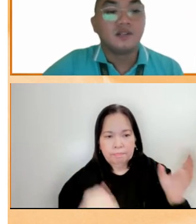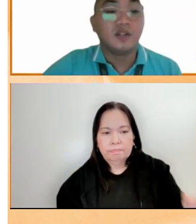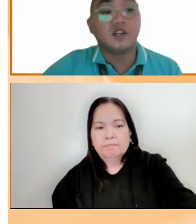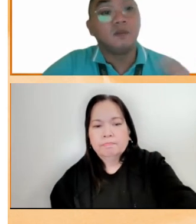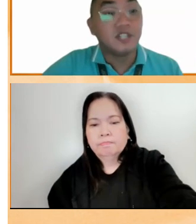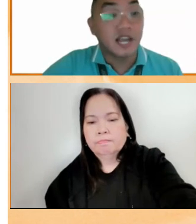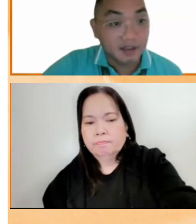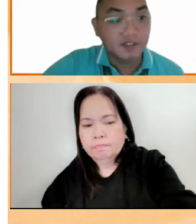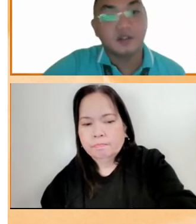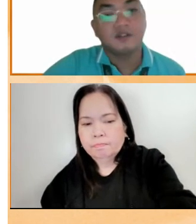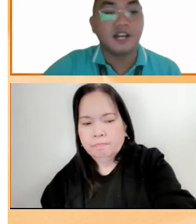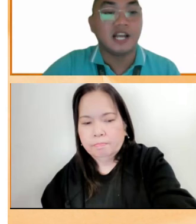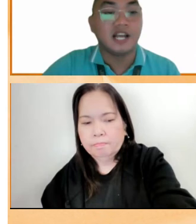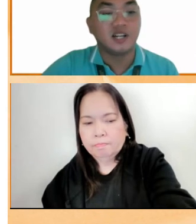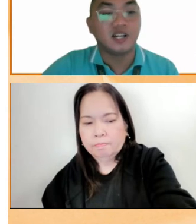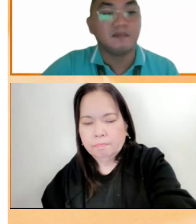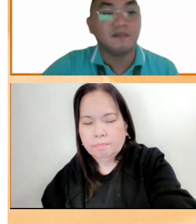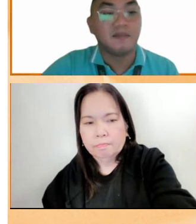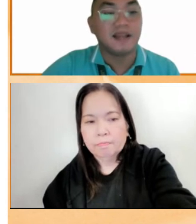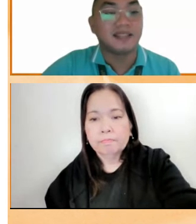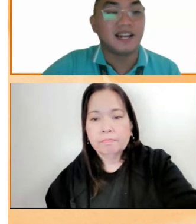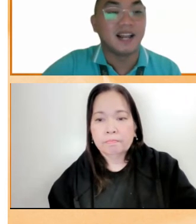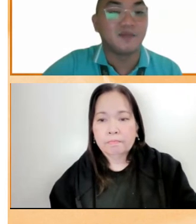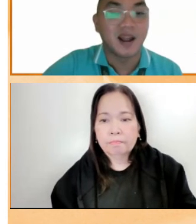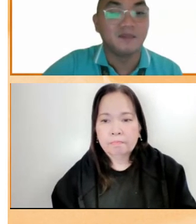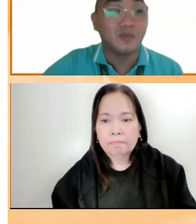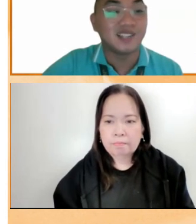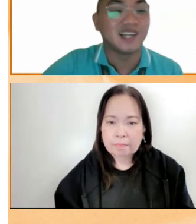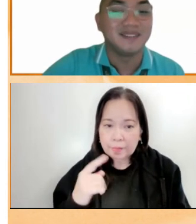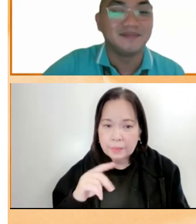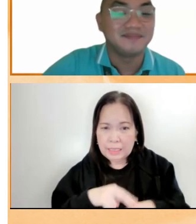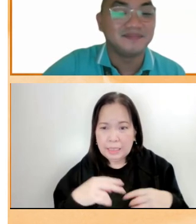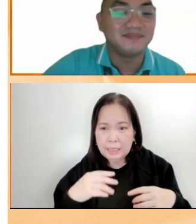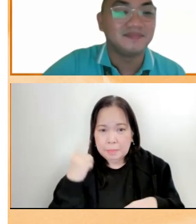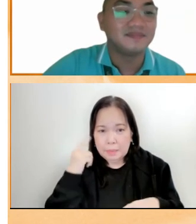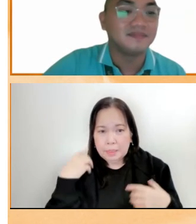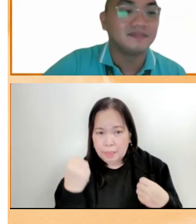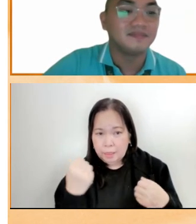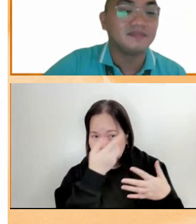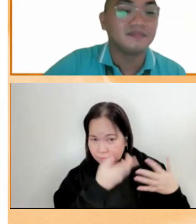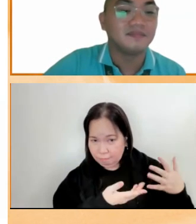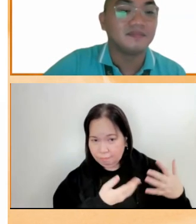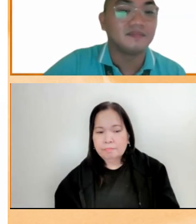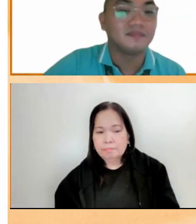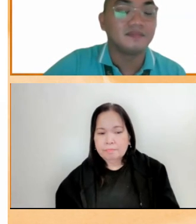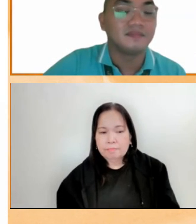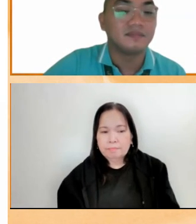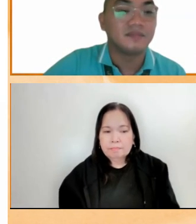So these are the objectives for the National Mental Health Program. Hindi ko na po isa-isahin.